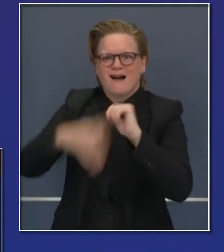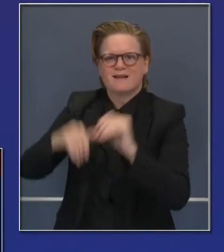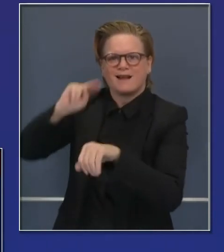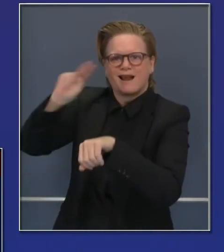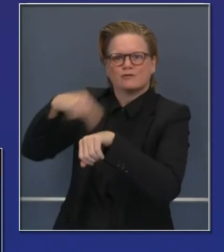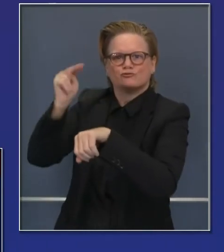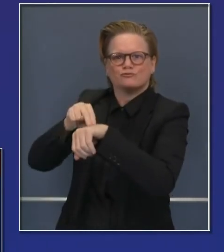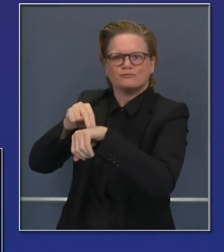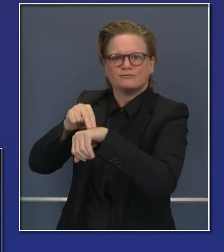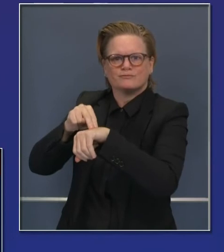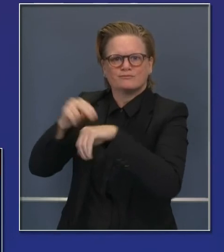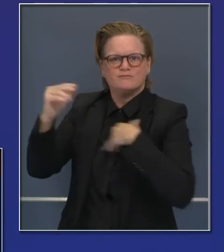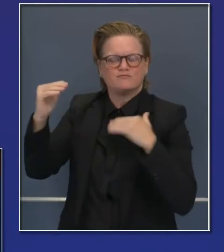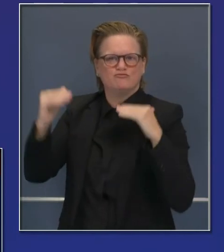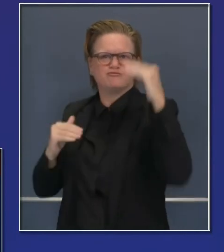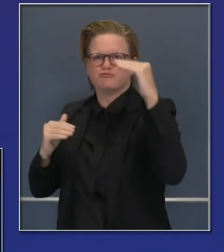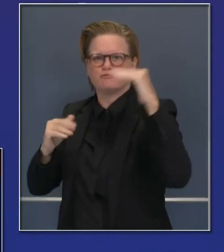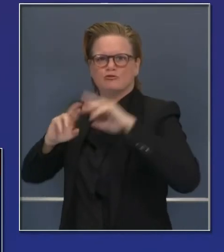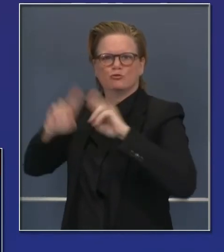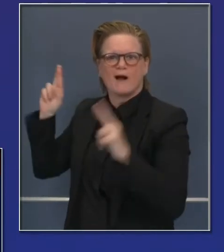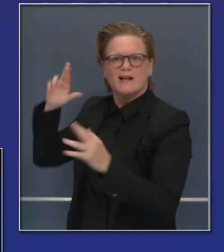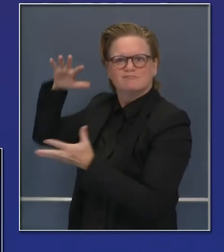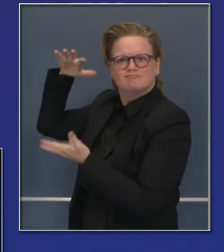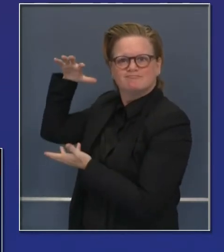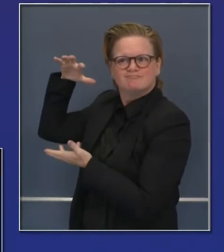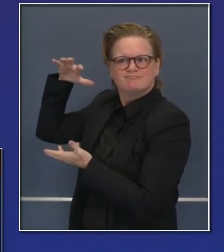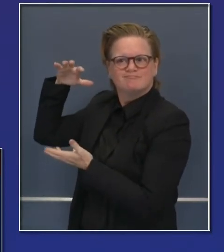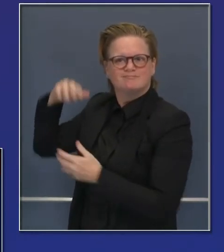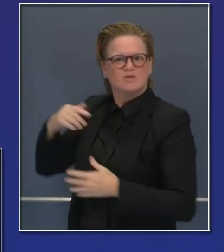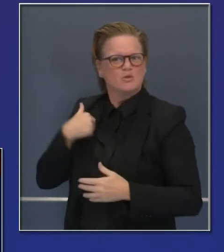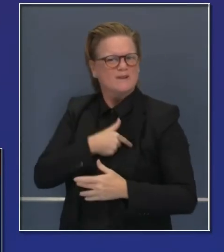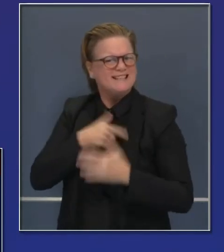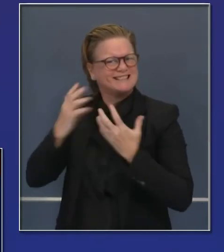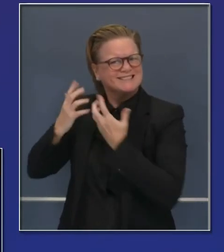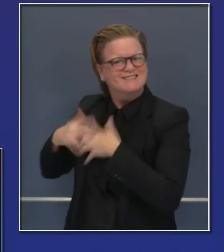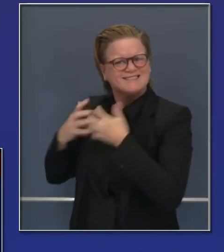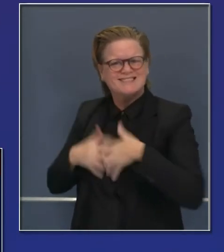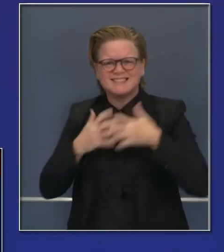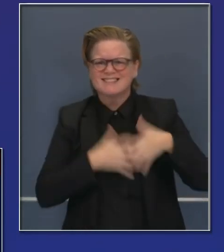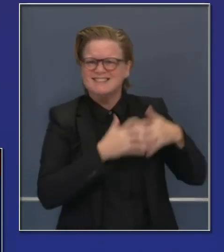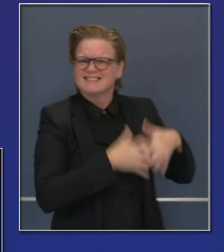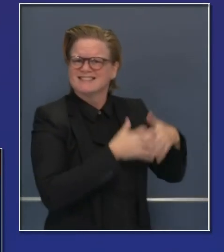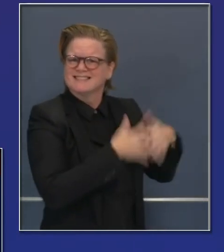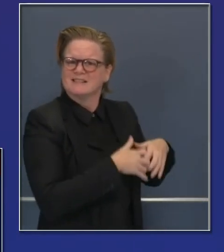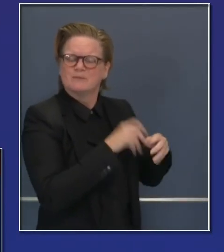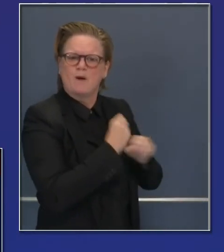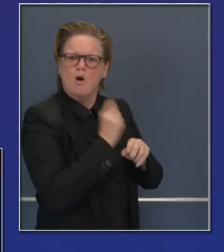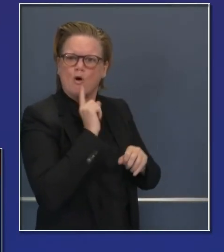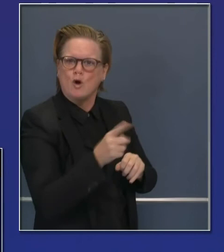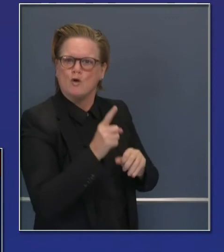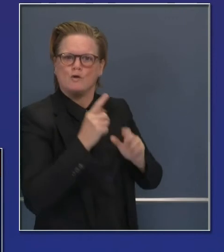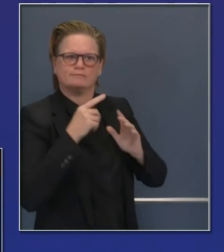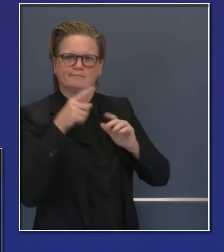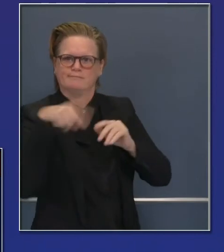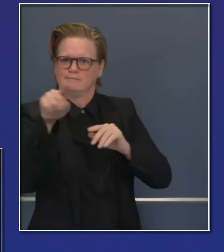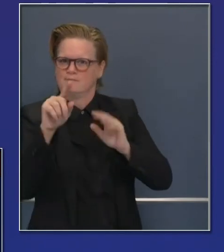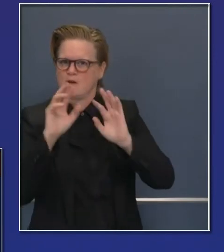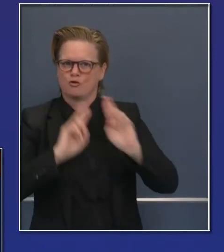been doing a lot to prepare for this moment and to appropriate ourselves to the highest level in terms